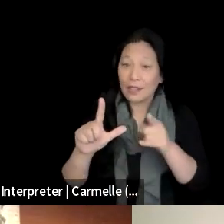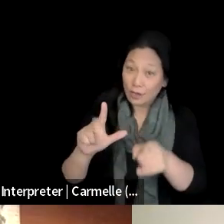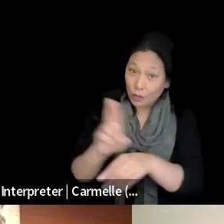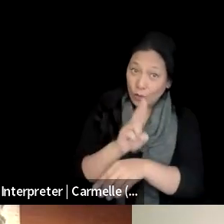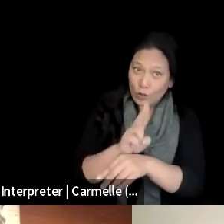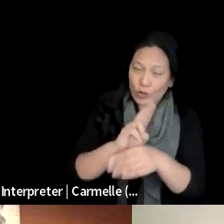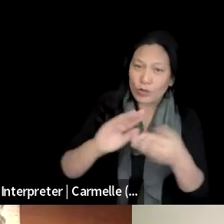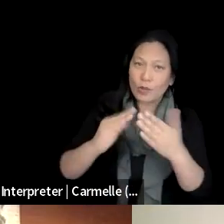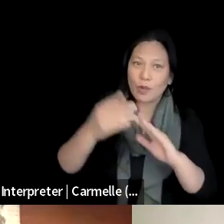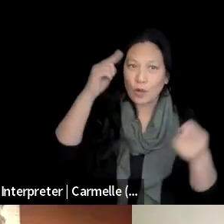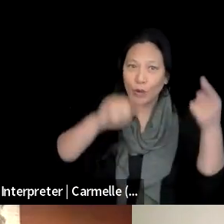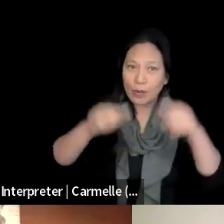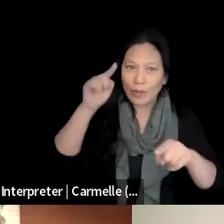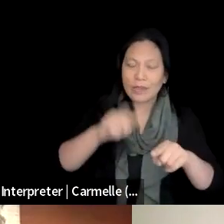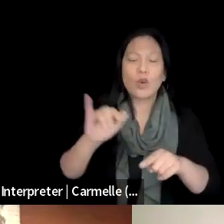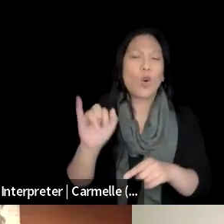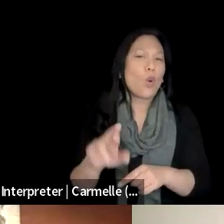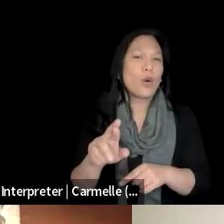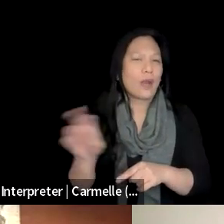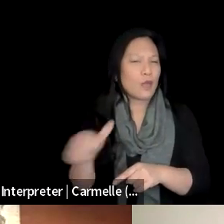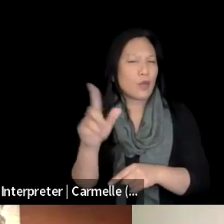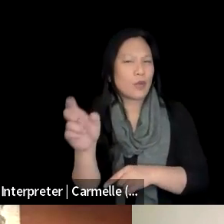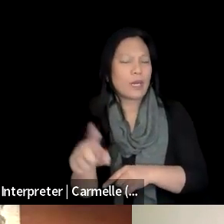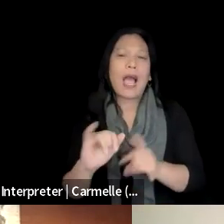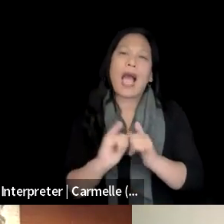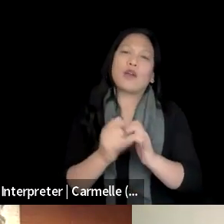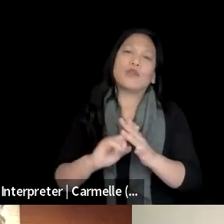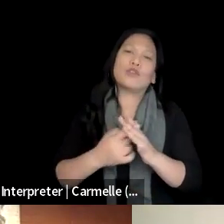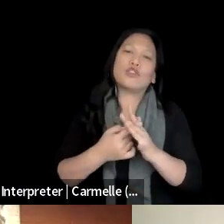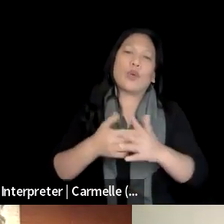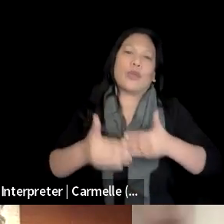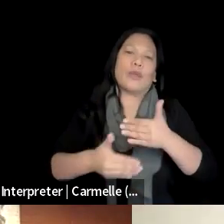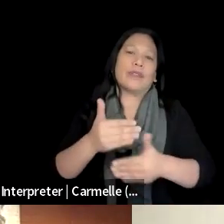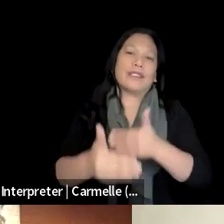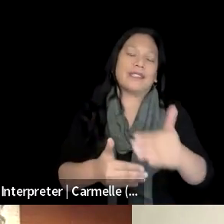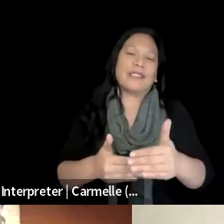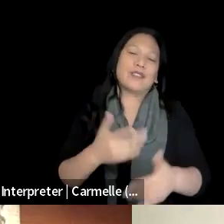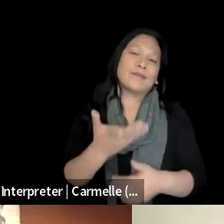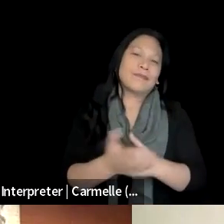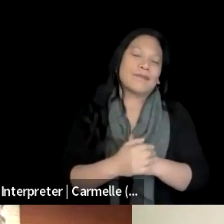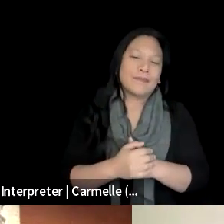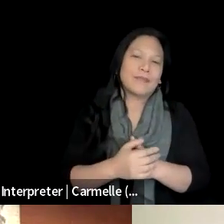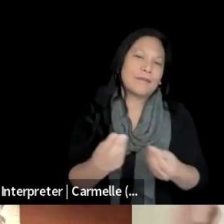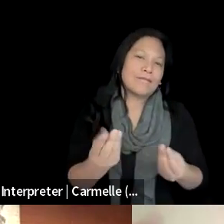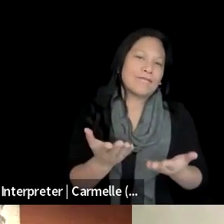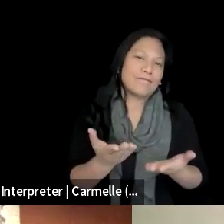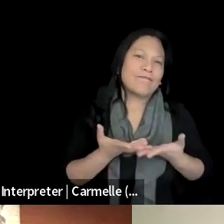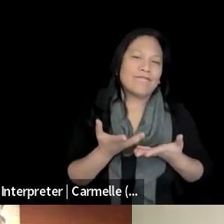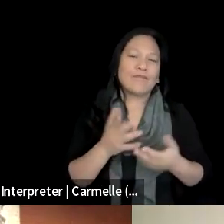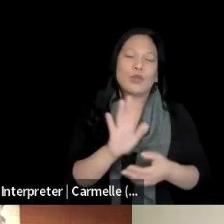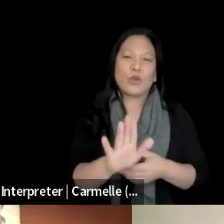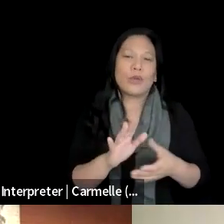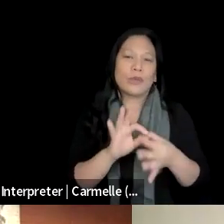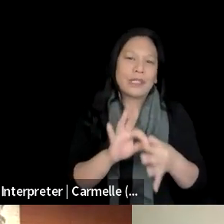or how do you begin? Talk to us about your relationship to this topic